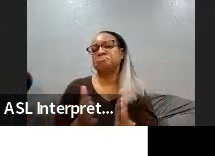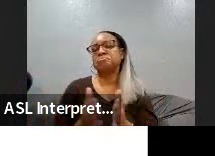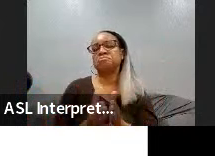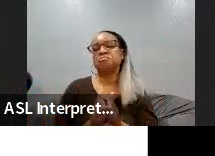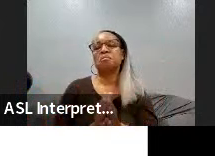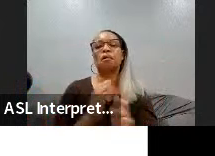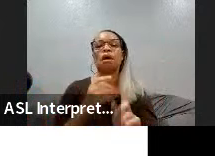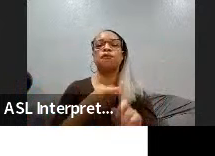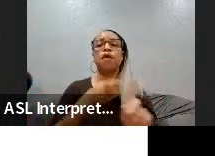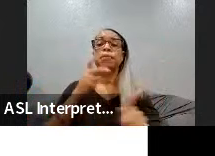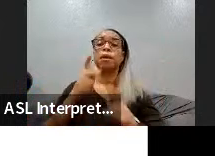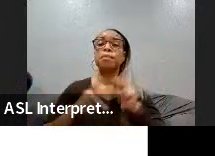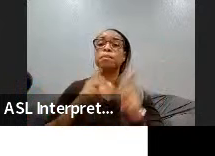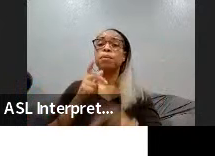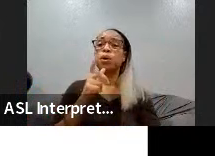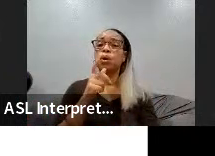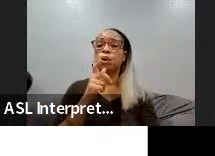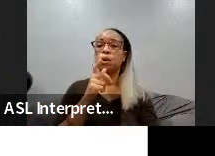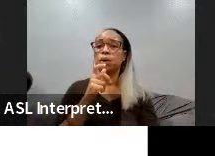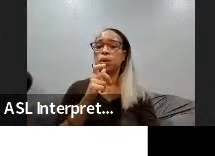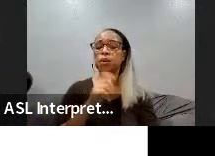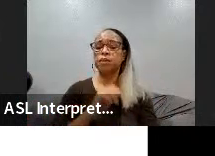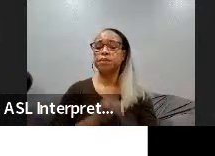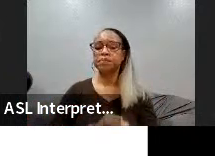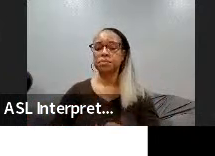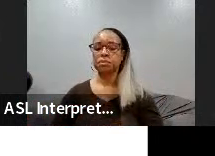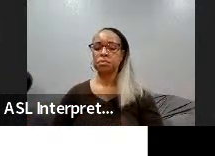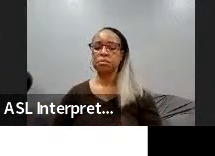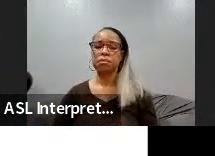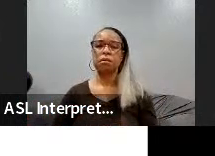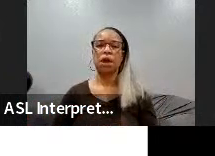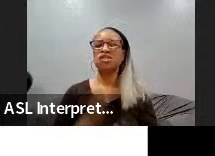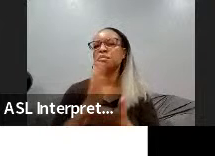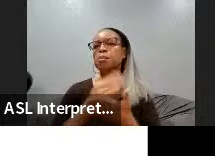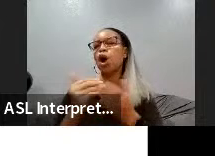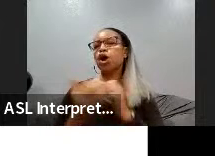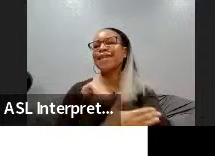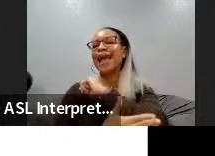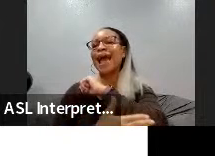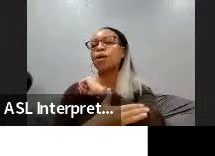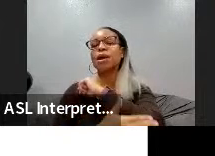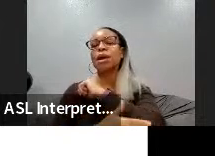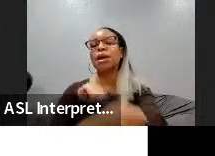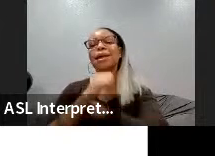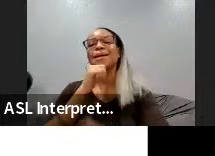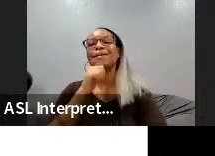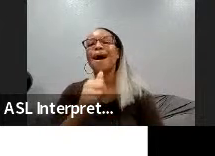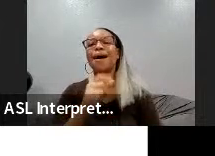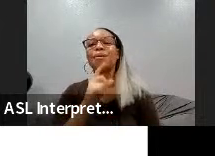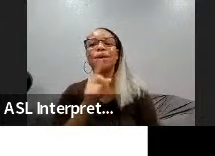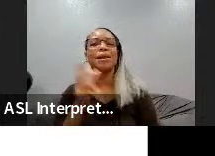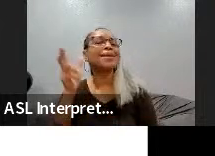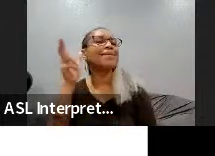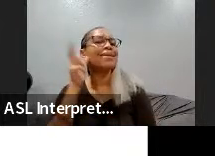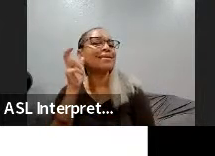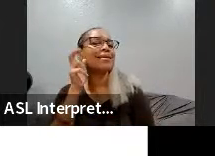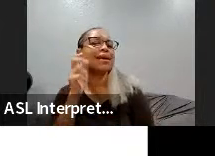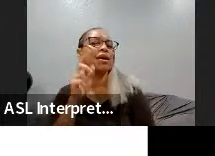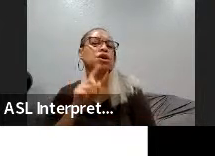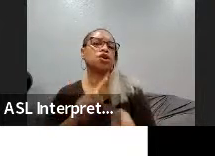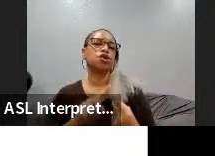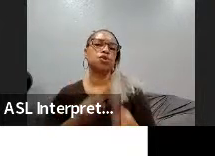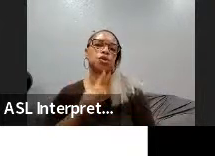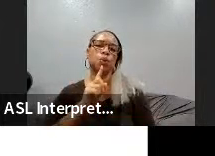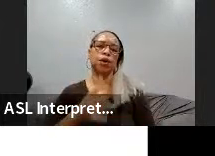the people who are just part of the county and won't really listen to what their real feelings are.